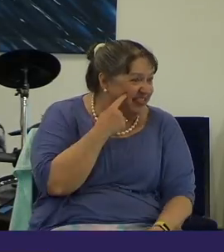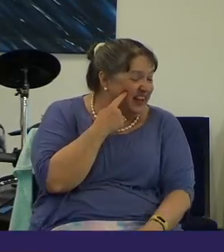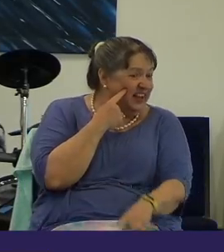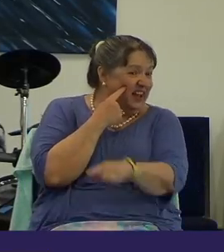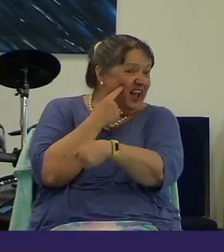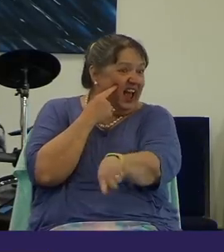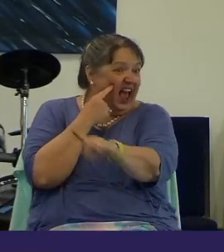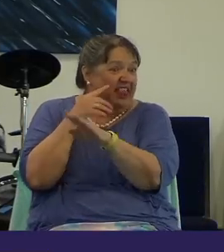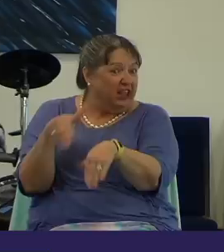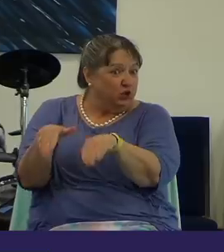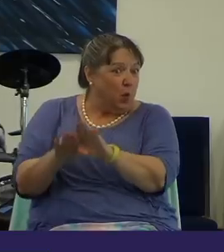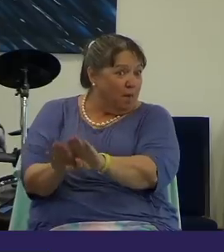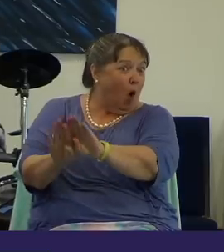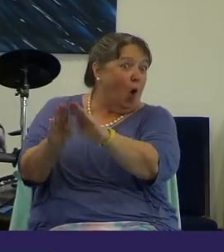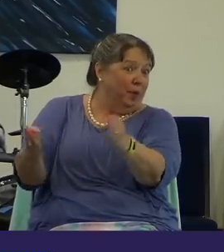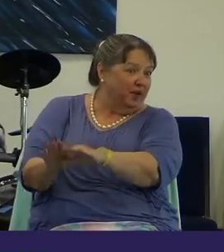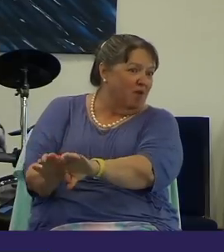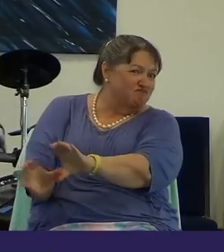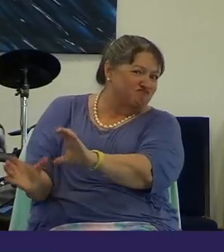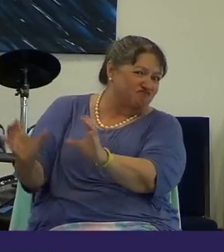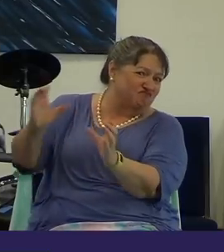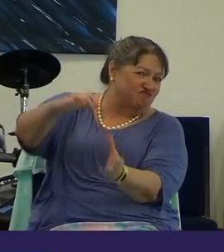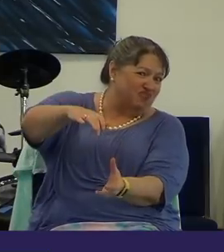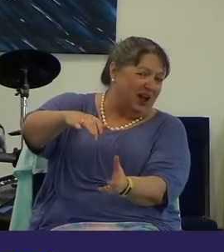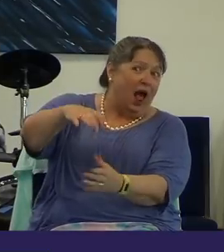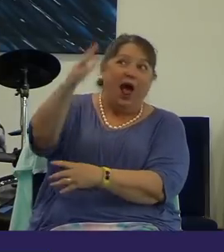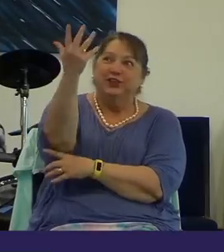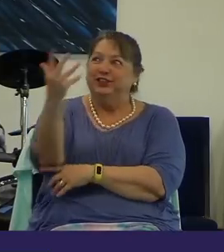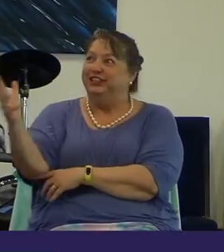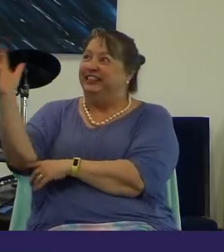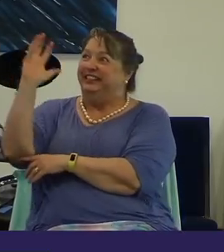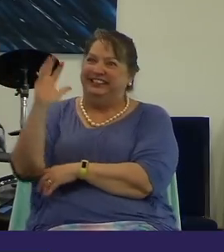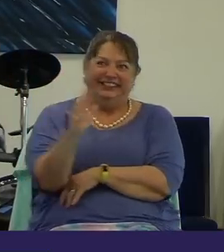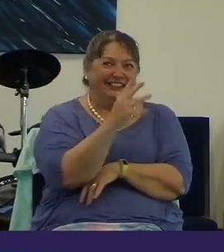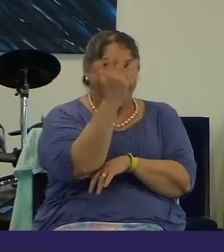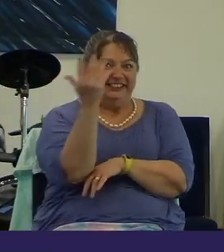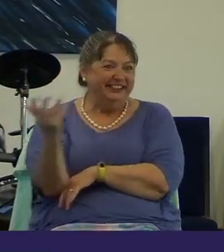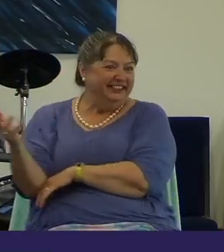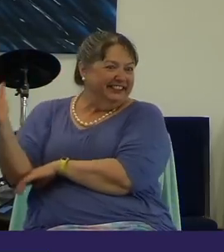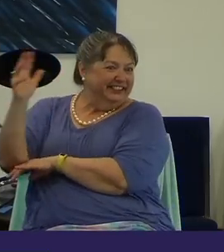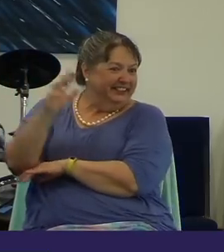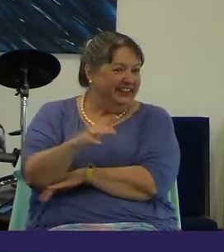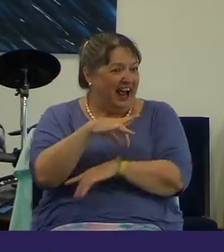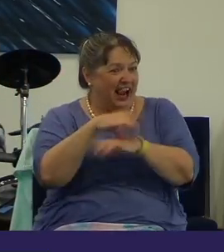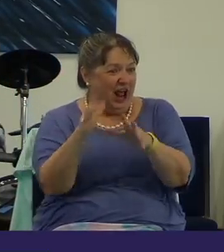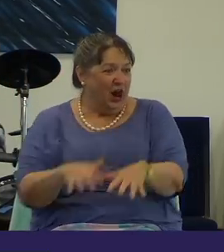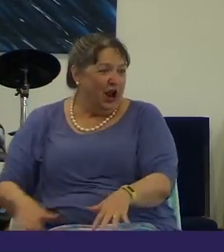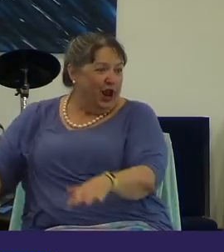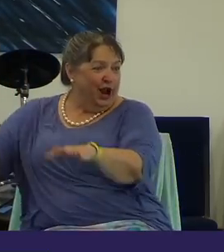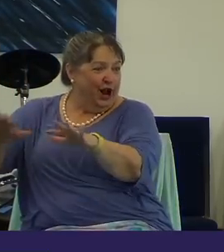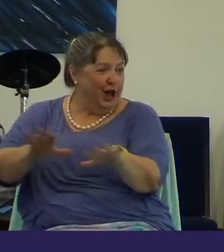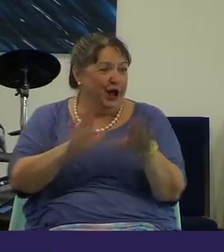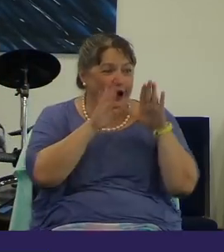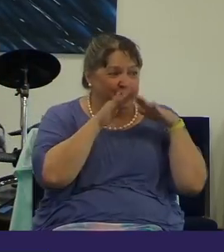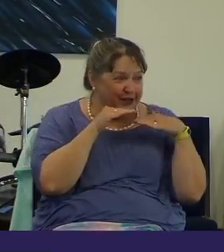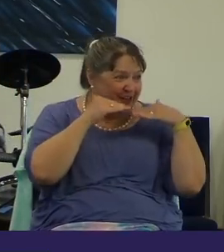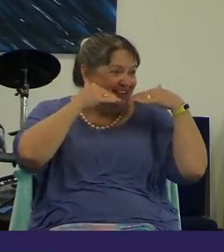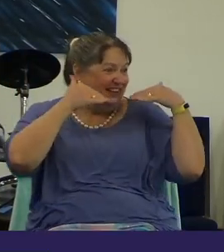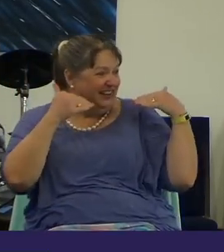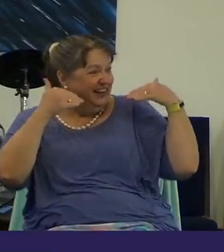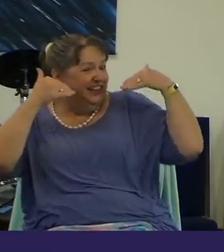when that tomb was open, the trees began to sway as if dancing. And the ground developed smiles